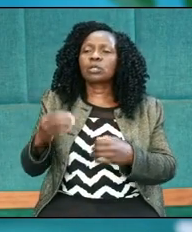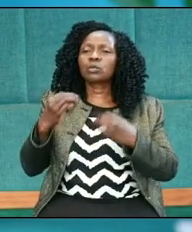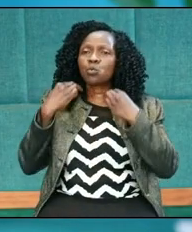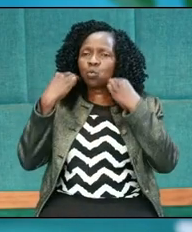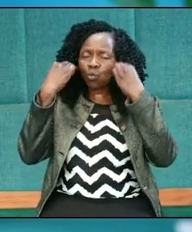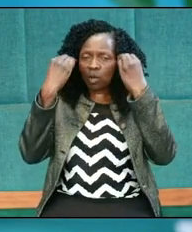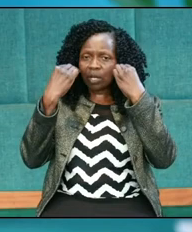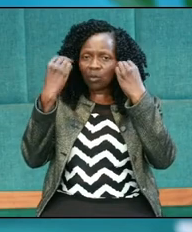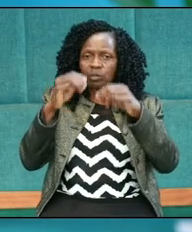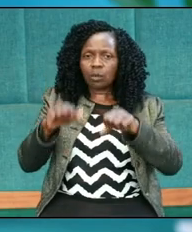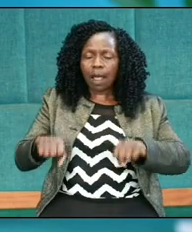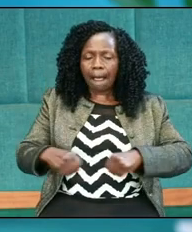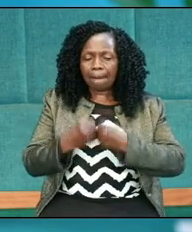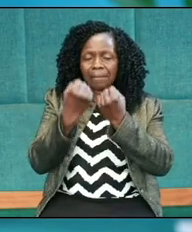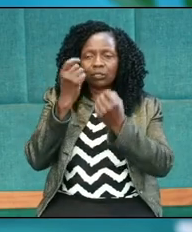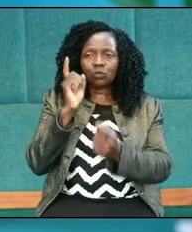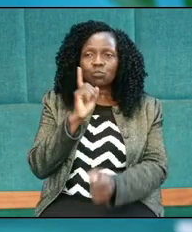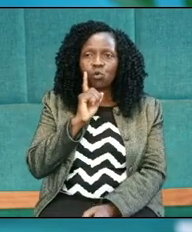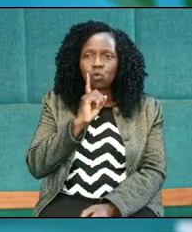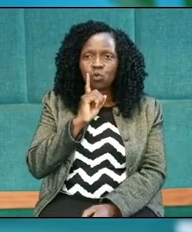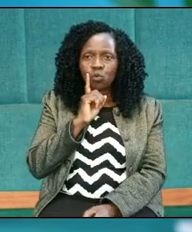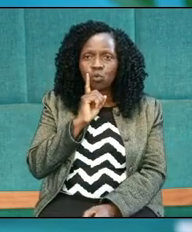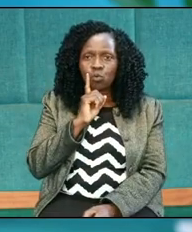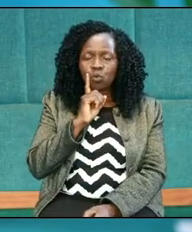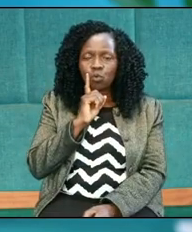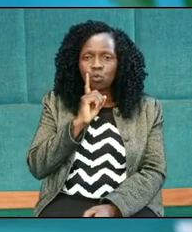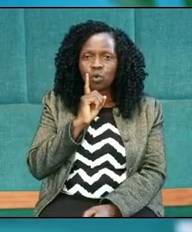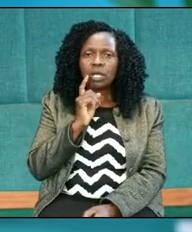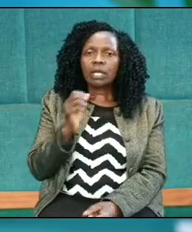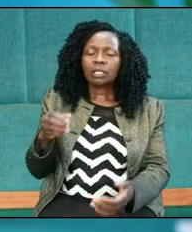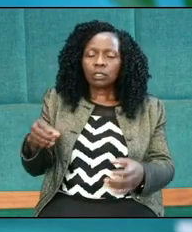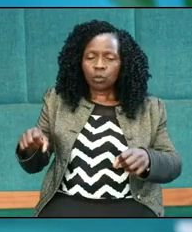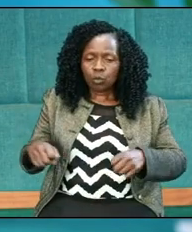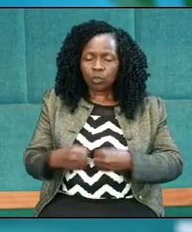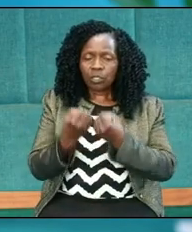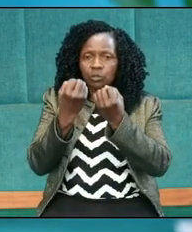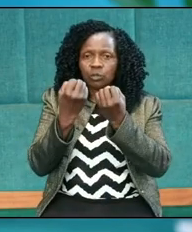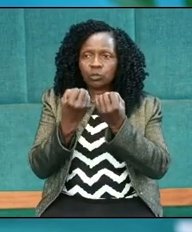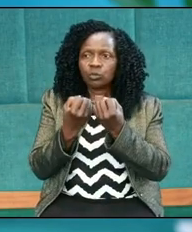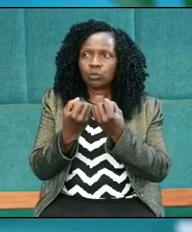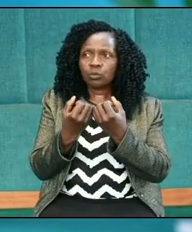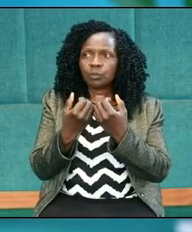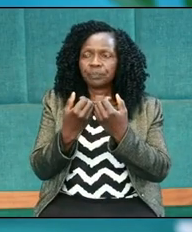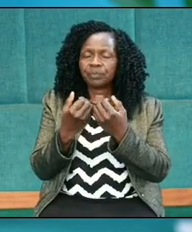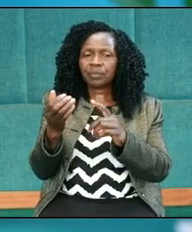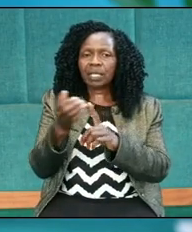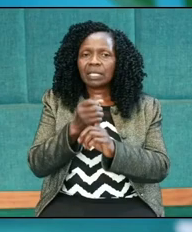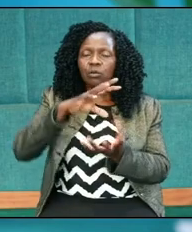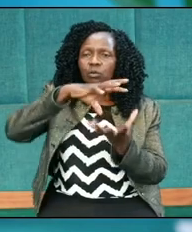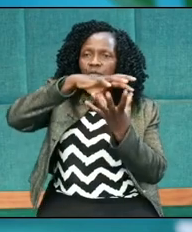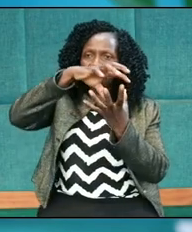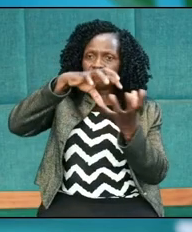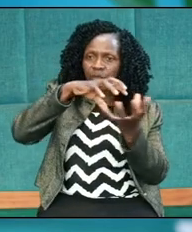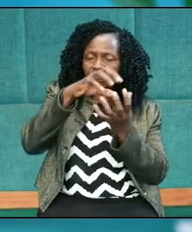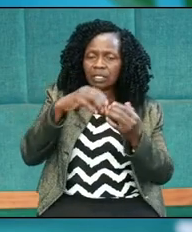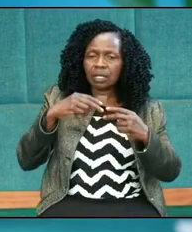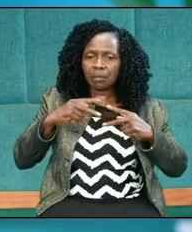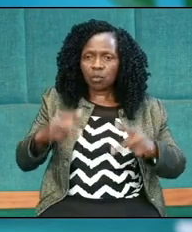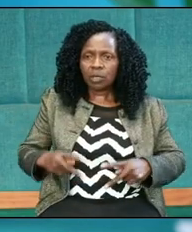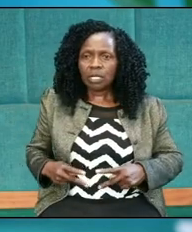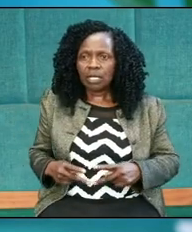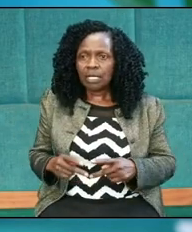worries bring down your immunity. It causes you to actually even get confused. The body